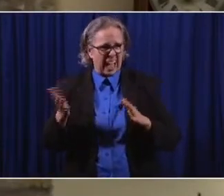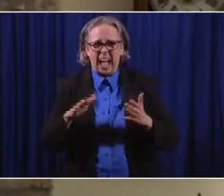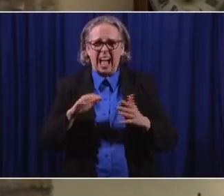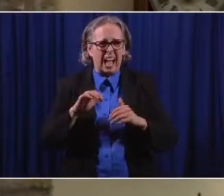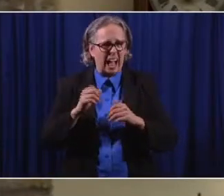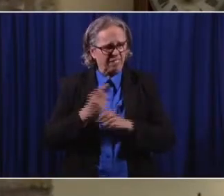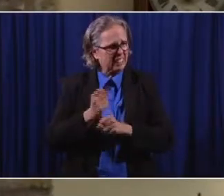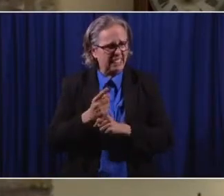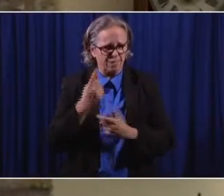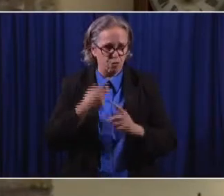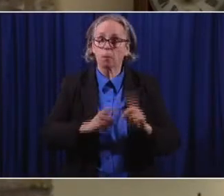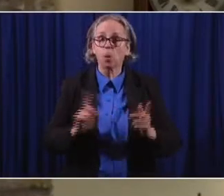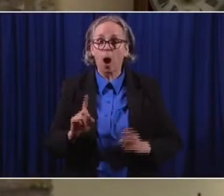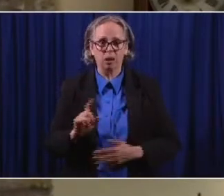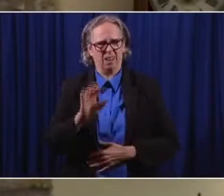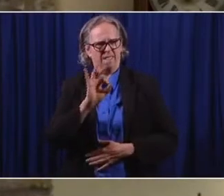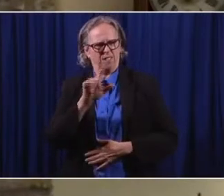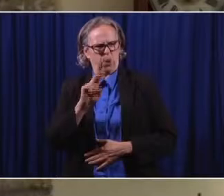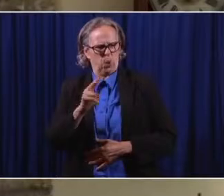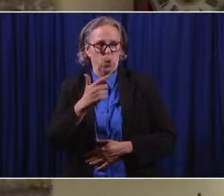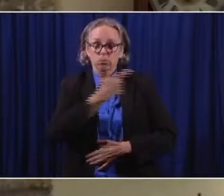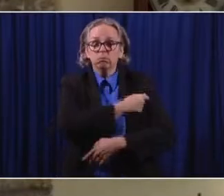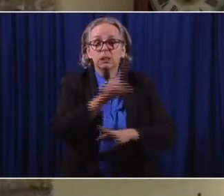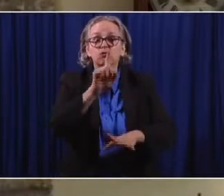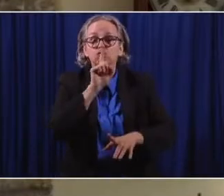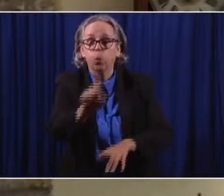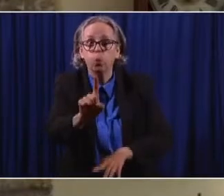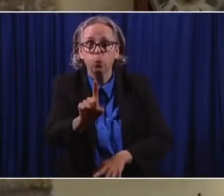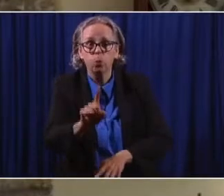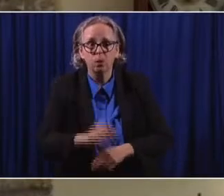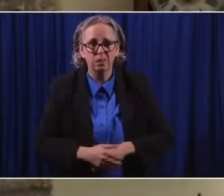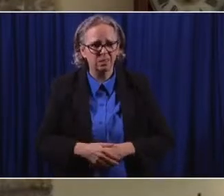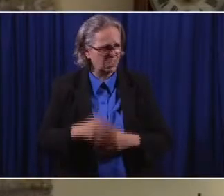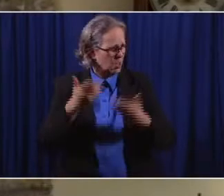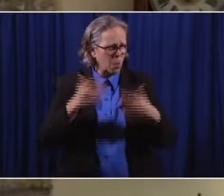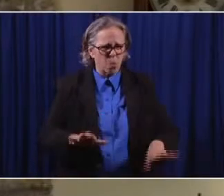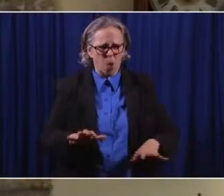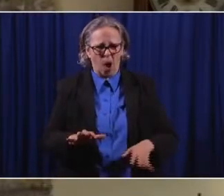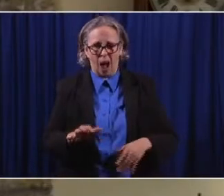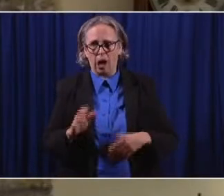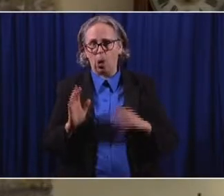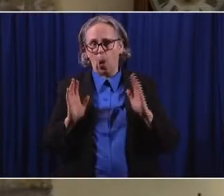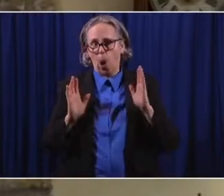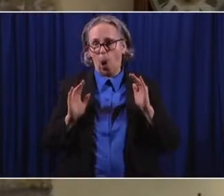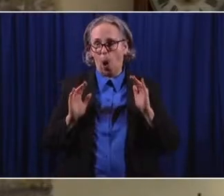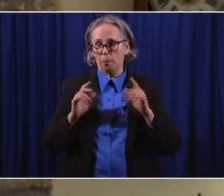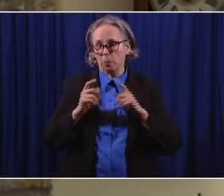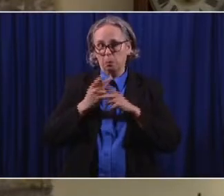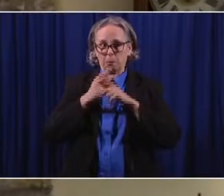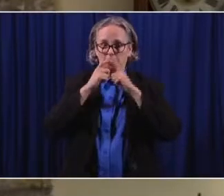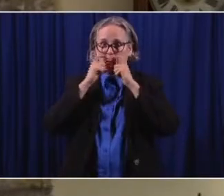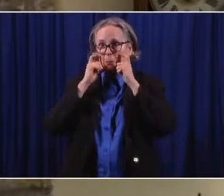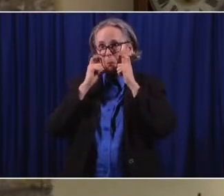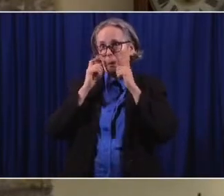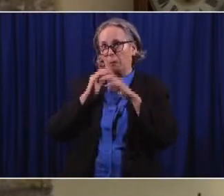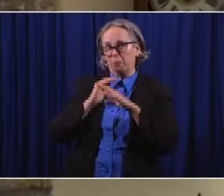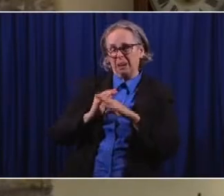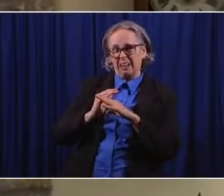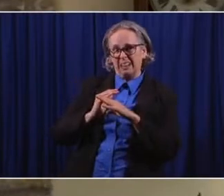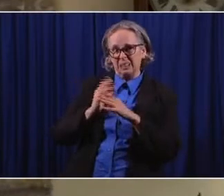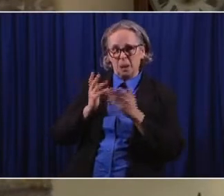them. And so we hope that the wearing of masks, which we know many of the same mitigating